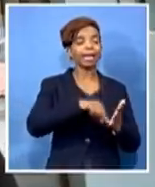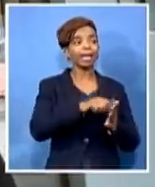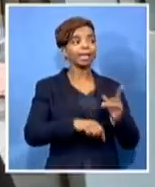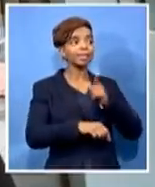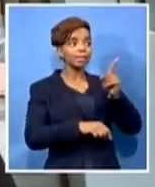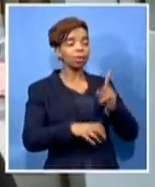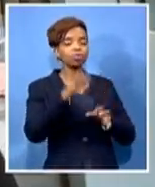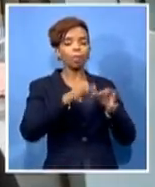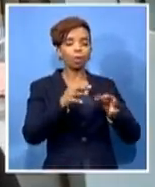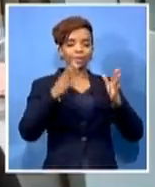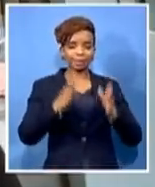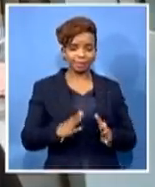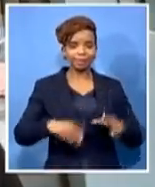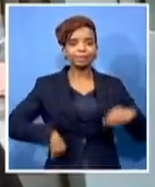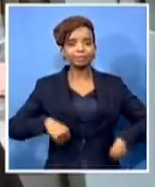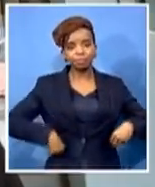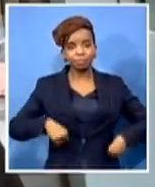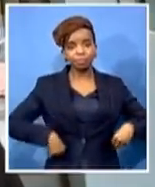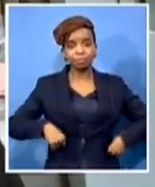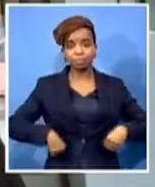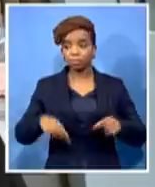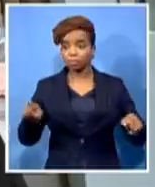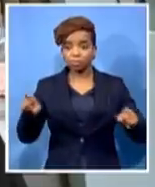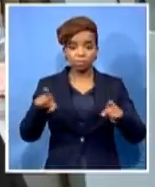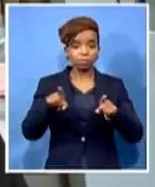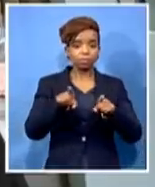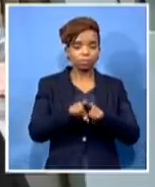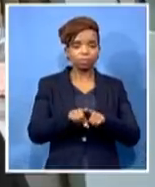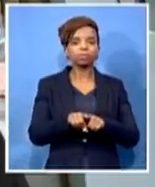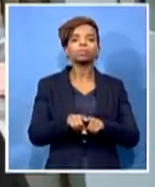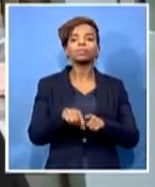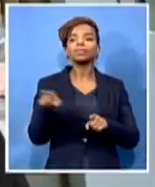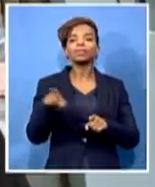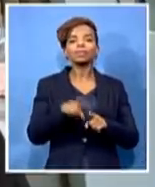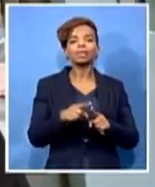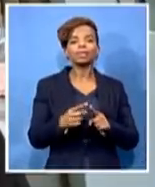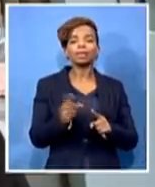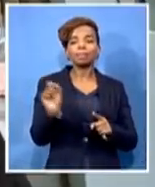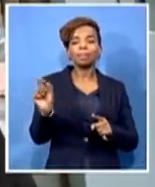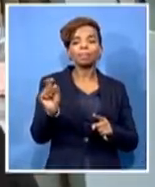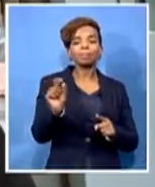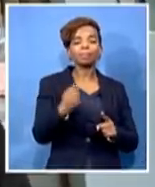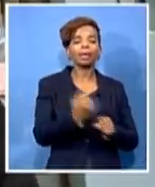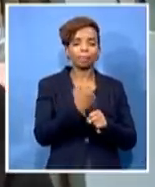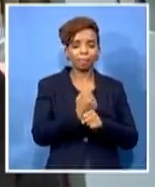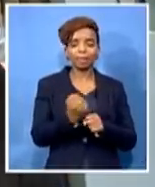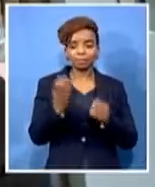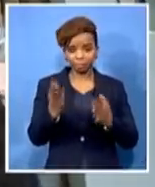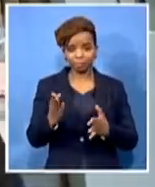are not victims. They are accomplices. That is George Orwell.